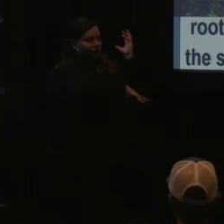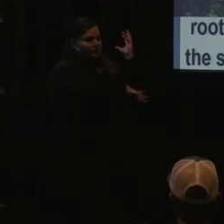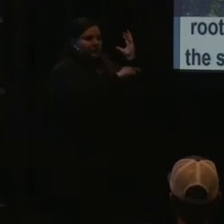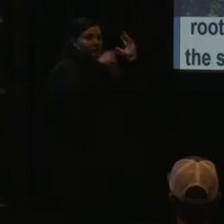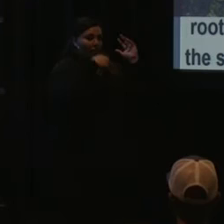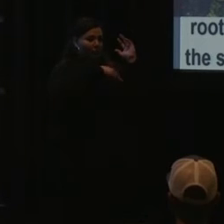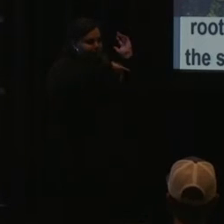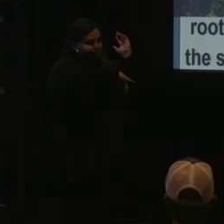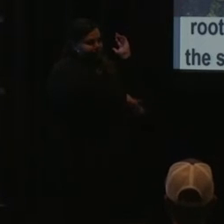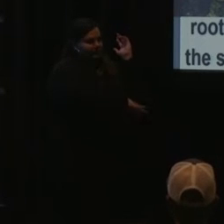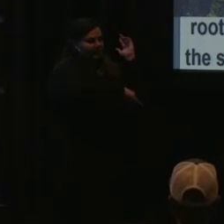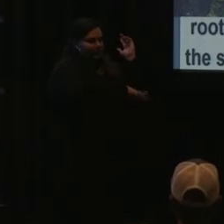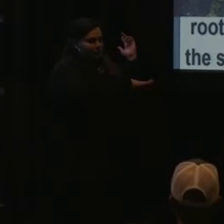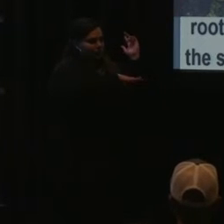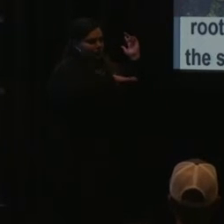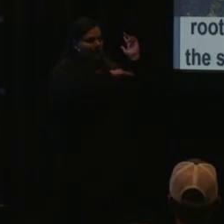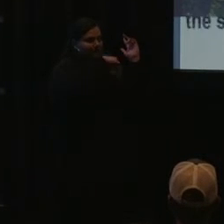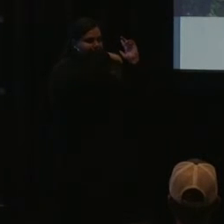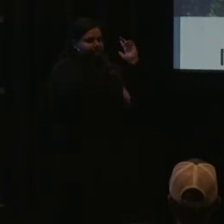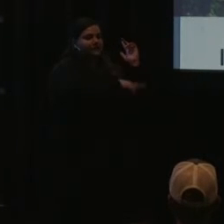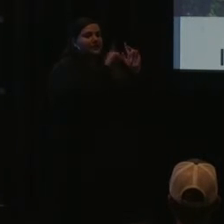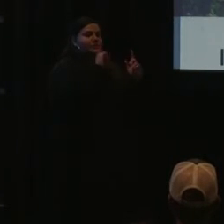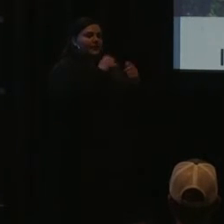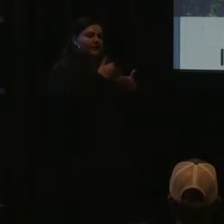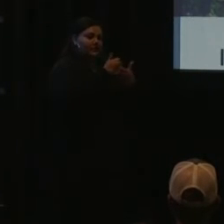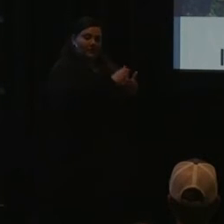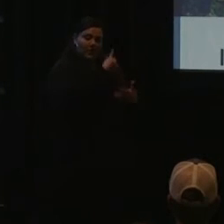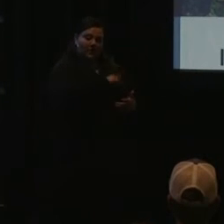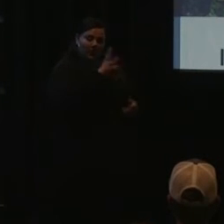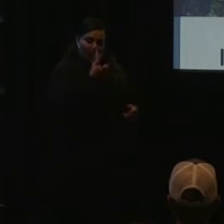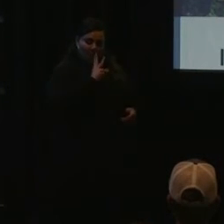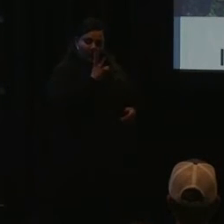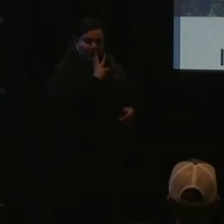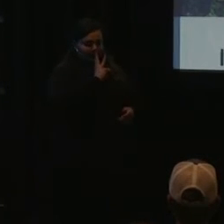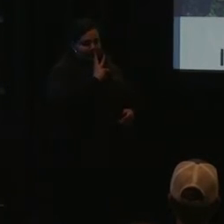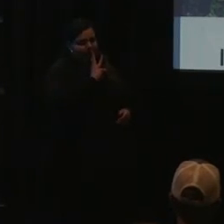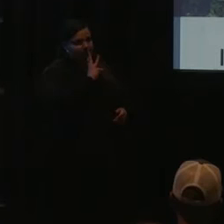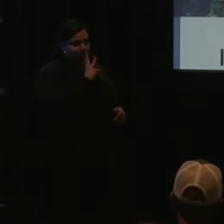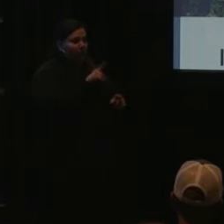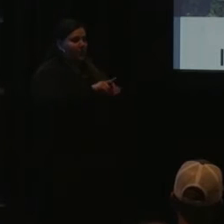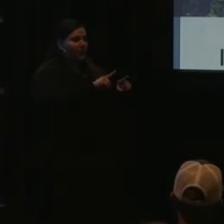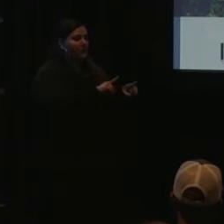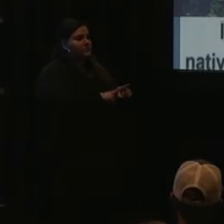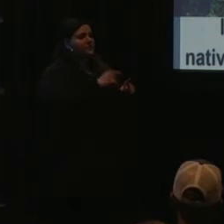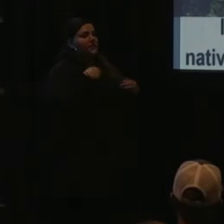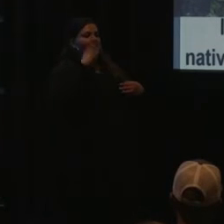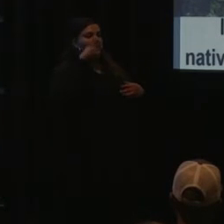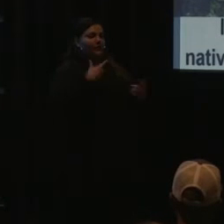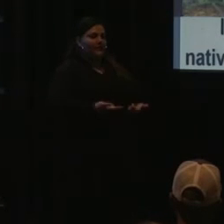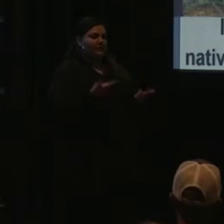water cleaning abilities. In addition to the water quality benefits of those native plants, they also provide wildlife